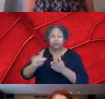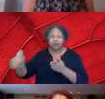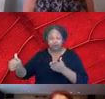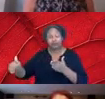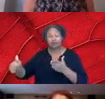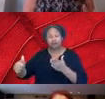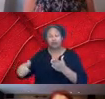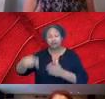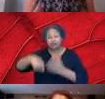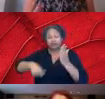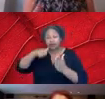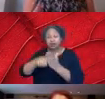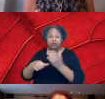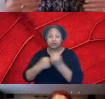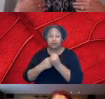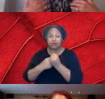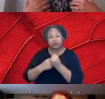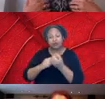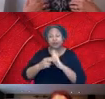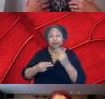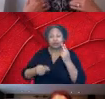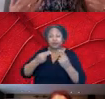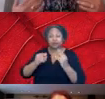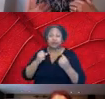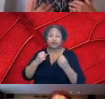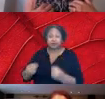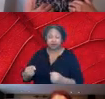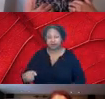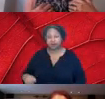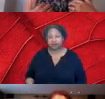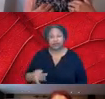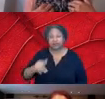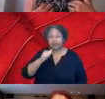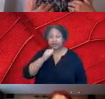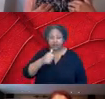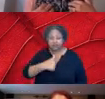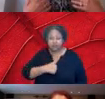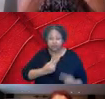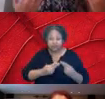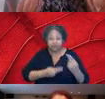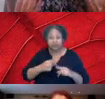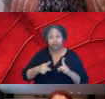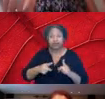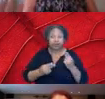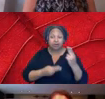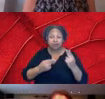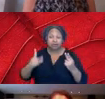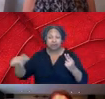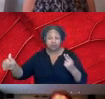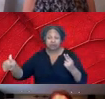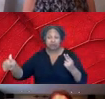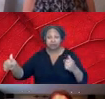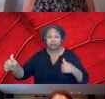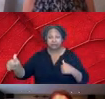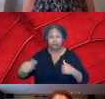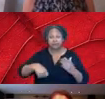nomination. So the reason I say that is that if you're a nominator, so again, not self-nominating, if you're a nominator, you're likely the person writing